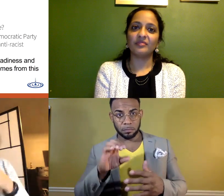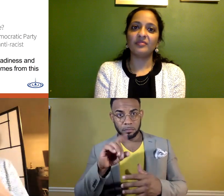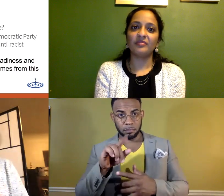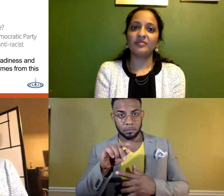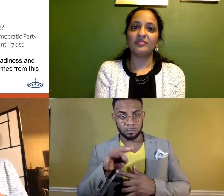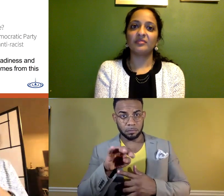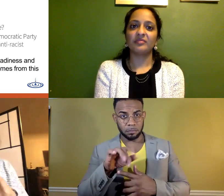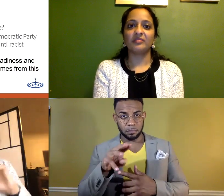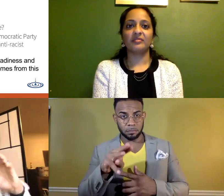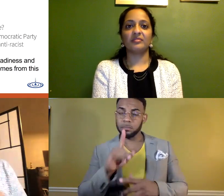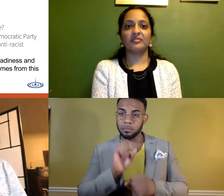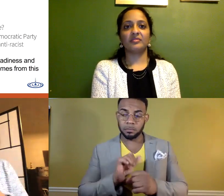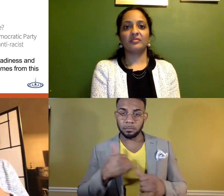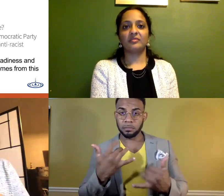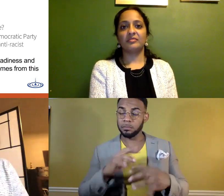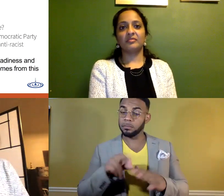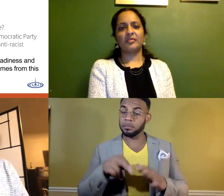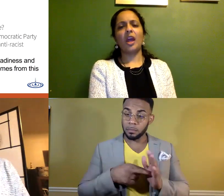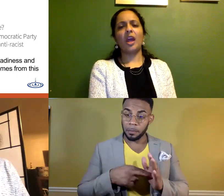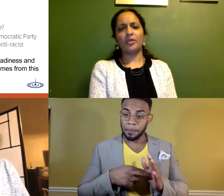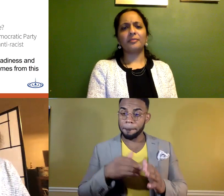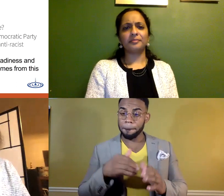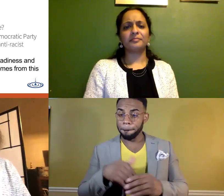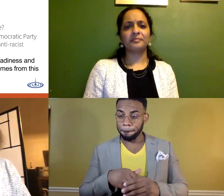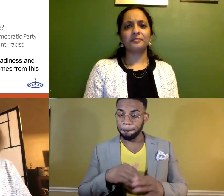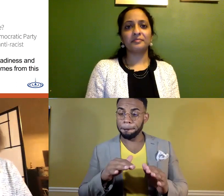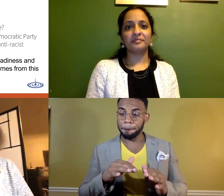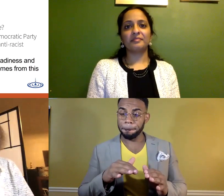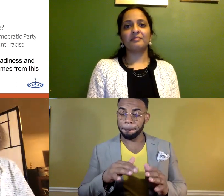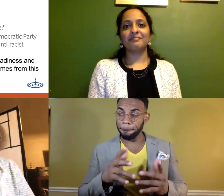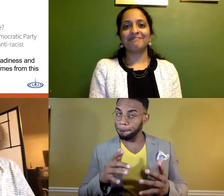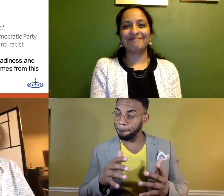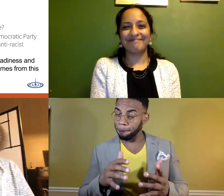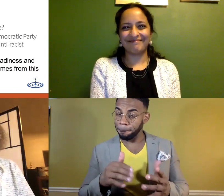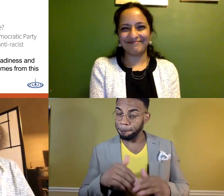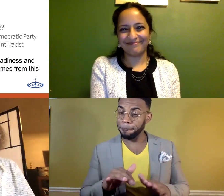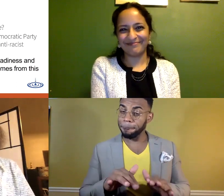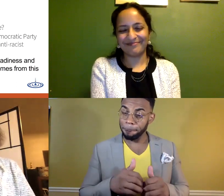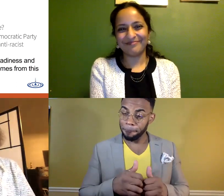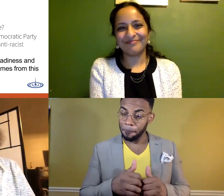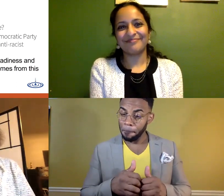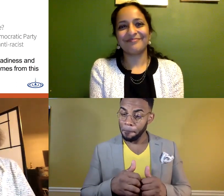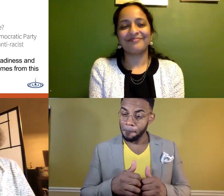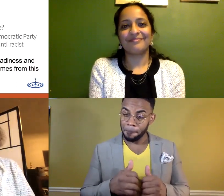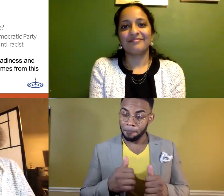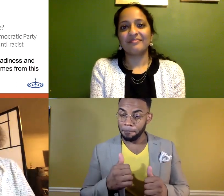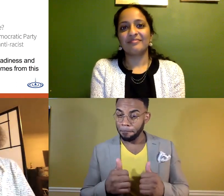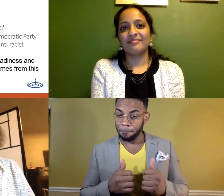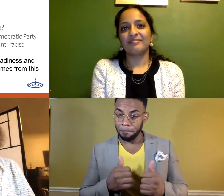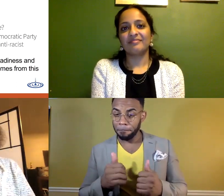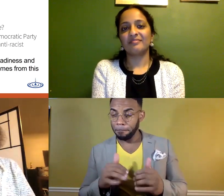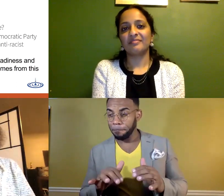colonialism actually really plays a role in how in how